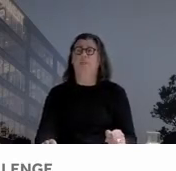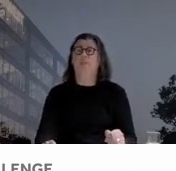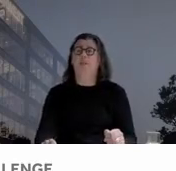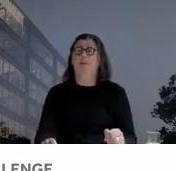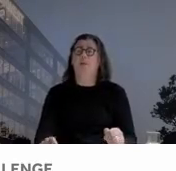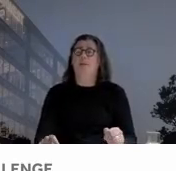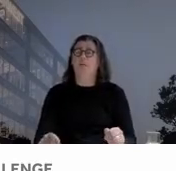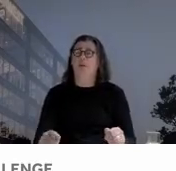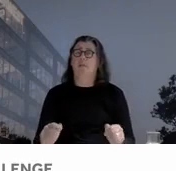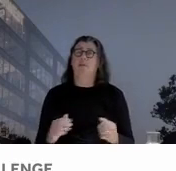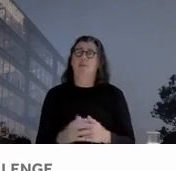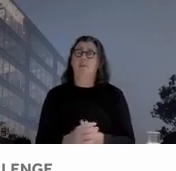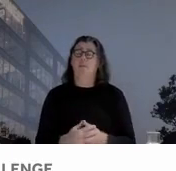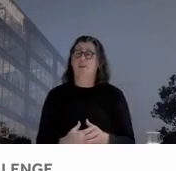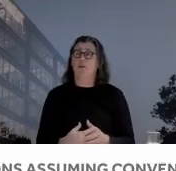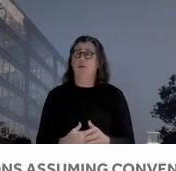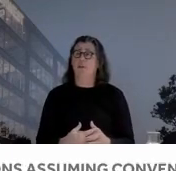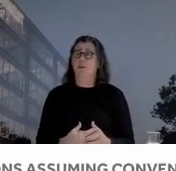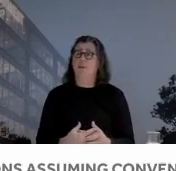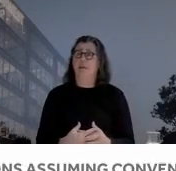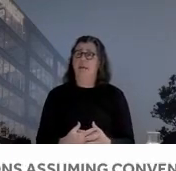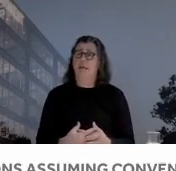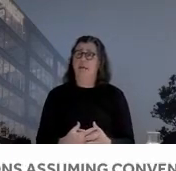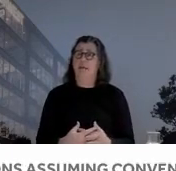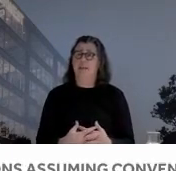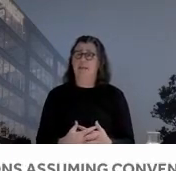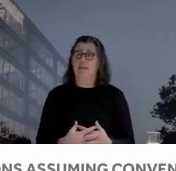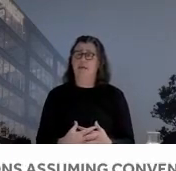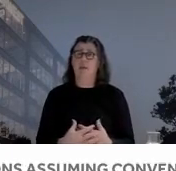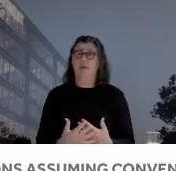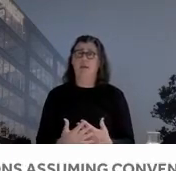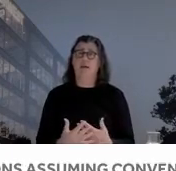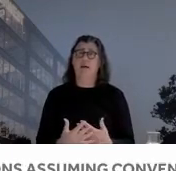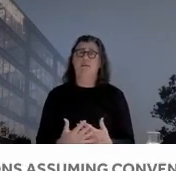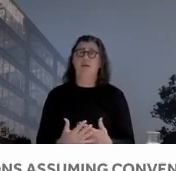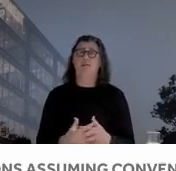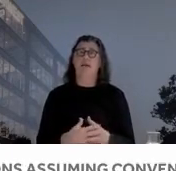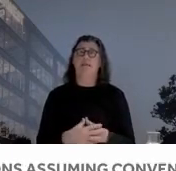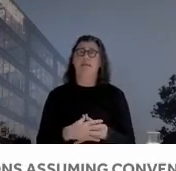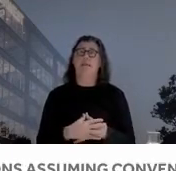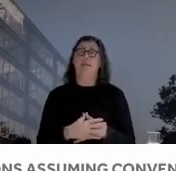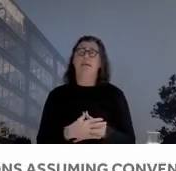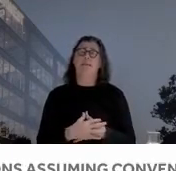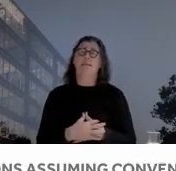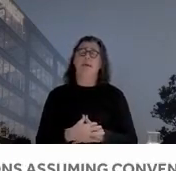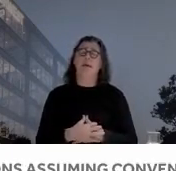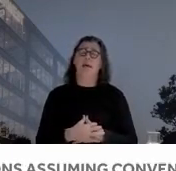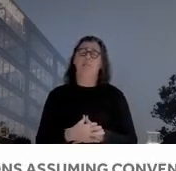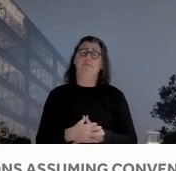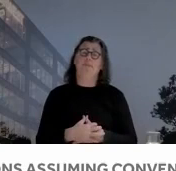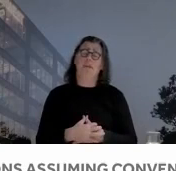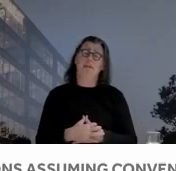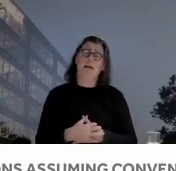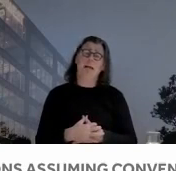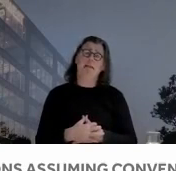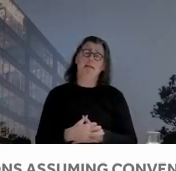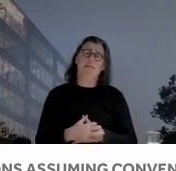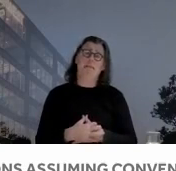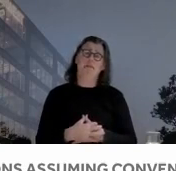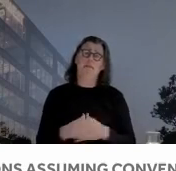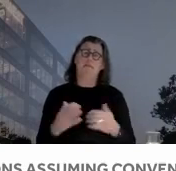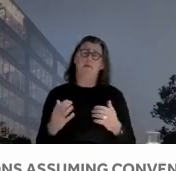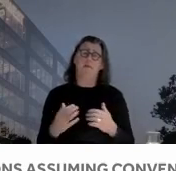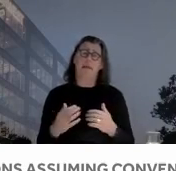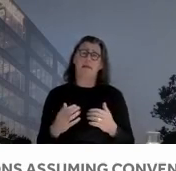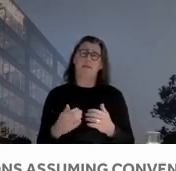work. So the study that we're going to talk about today in the next couple of slides, not many, is an analysis